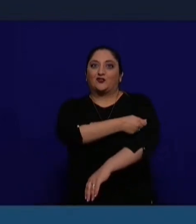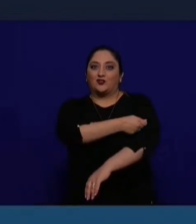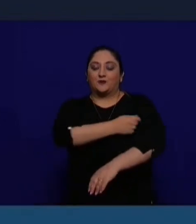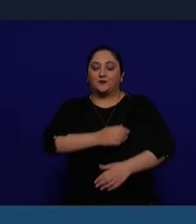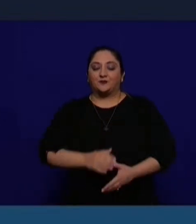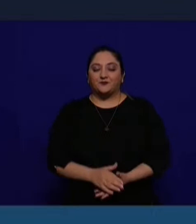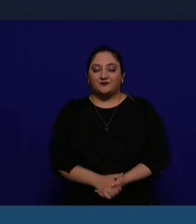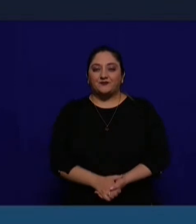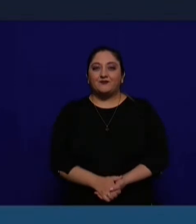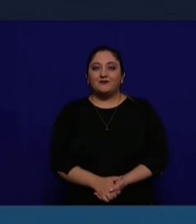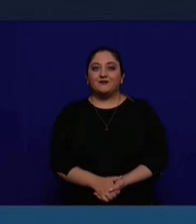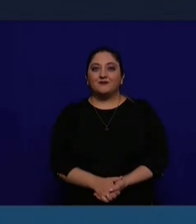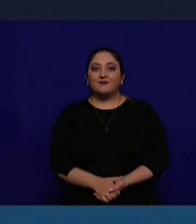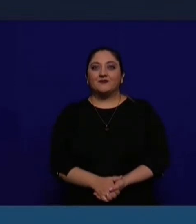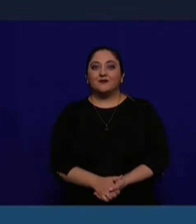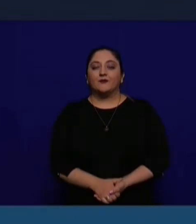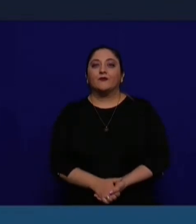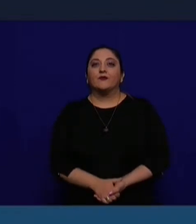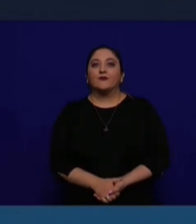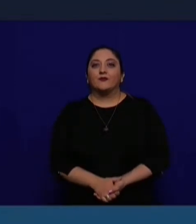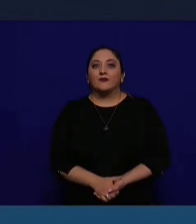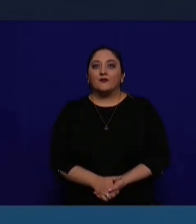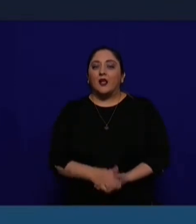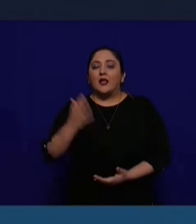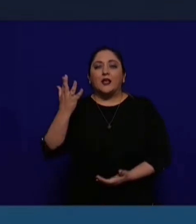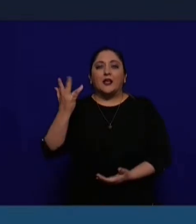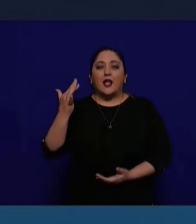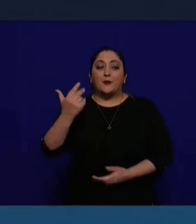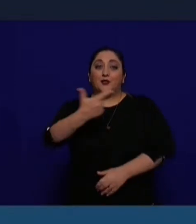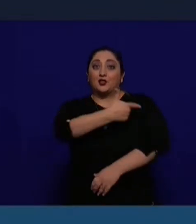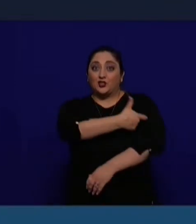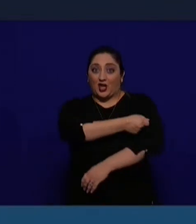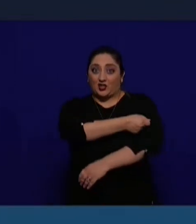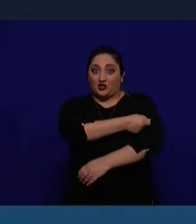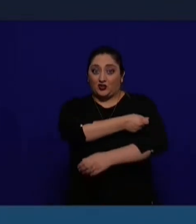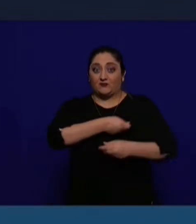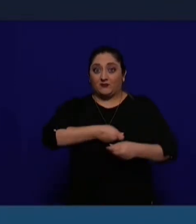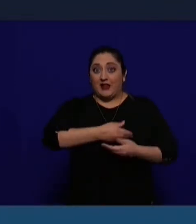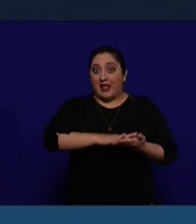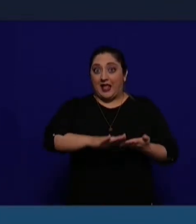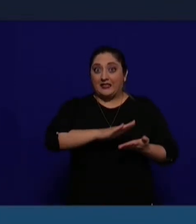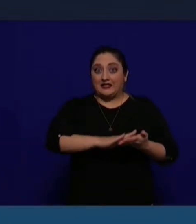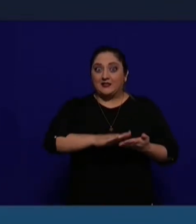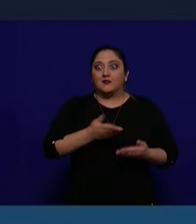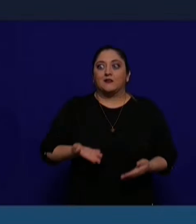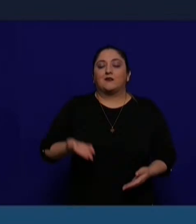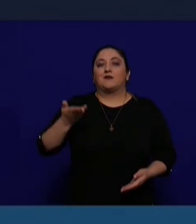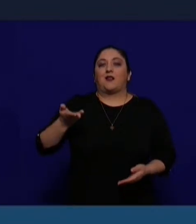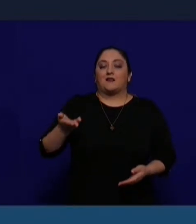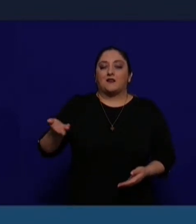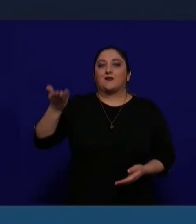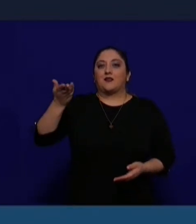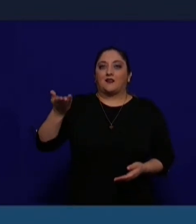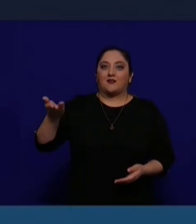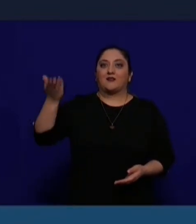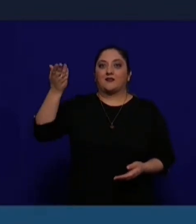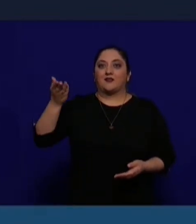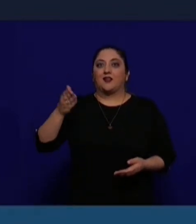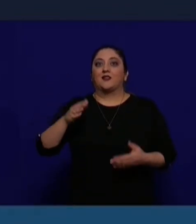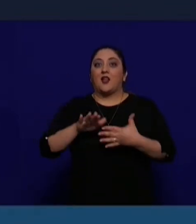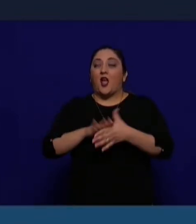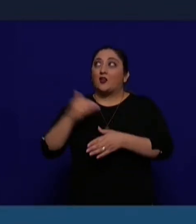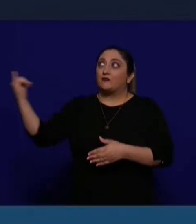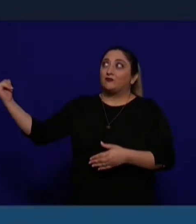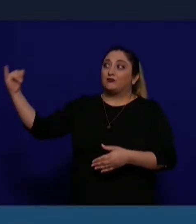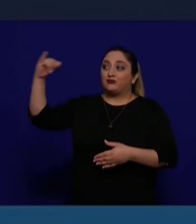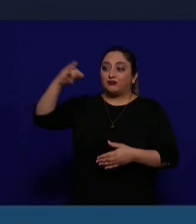tagħkom. L-ammont ta' tilqim li qiegħed jingħata dejjem qiegħed jiżdied skont l-ammonti ta' dożi li qegħdin jiġu